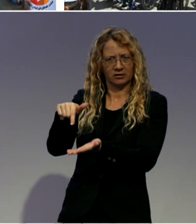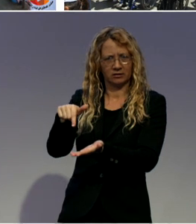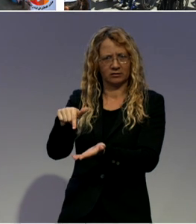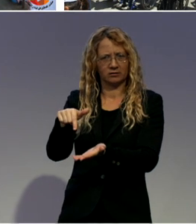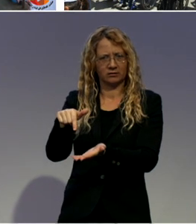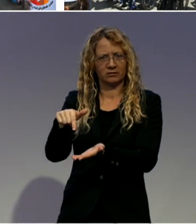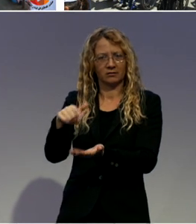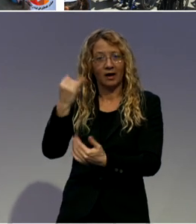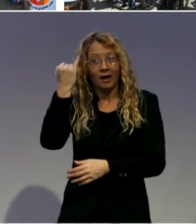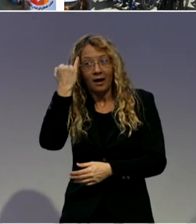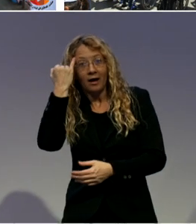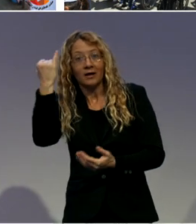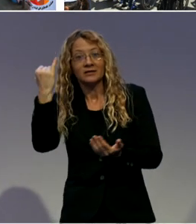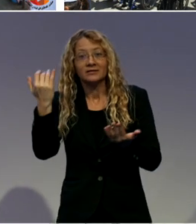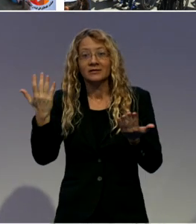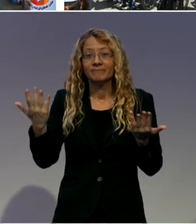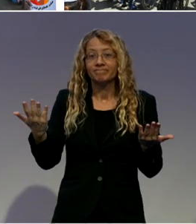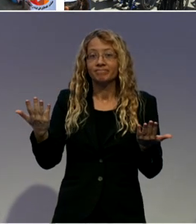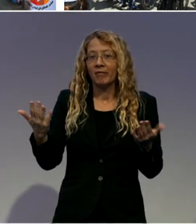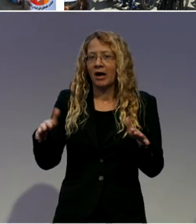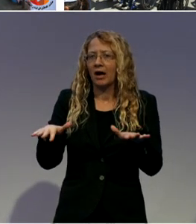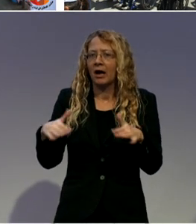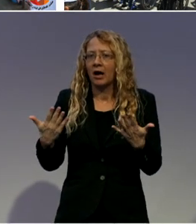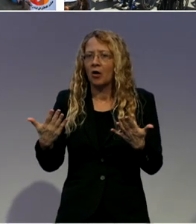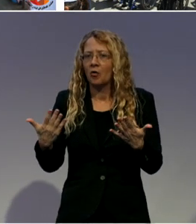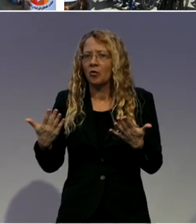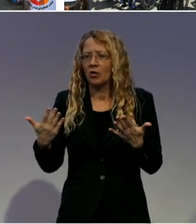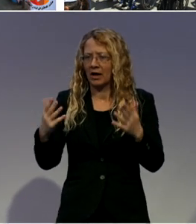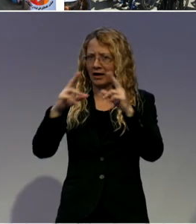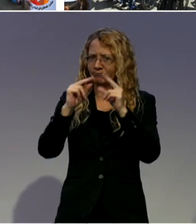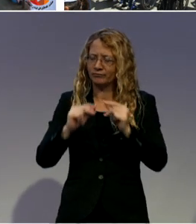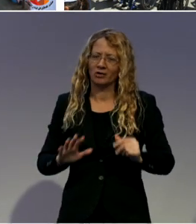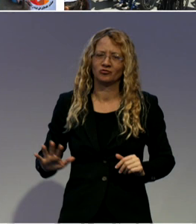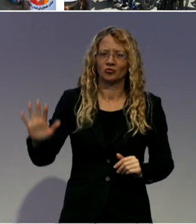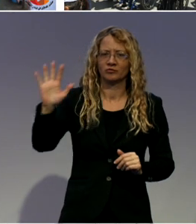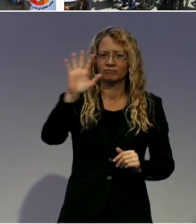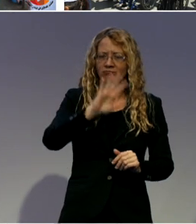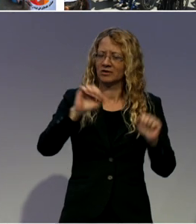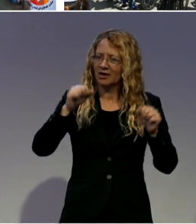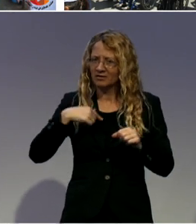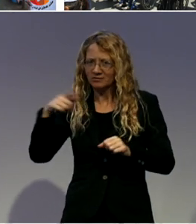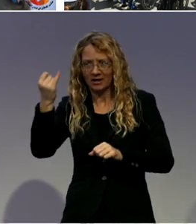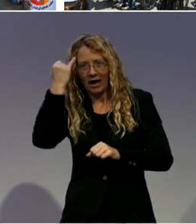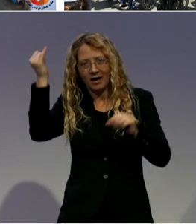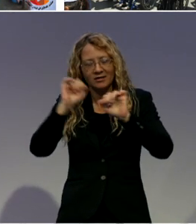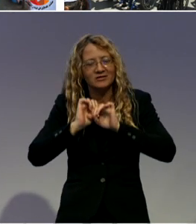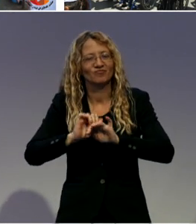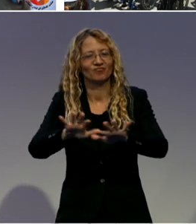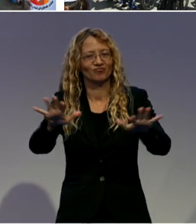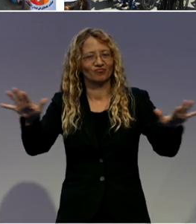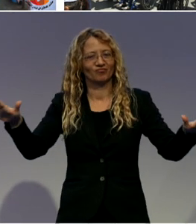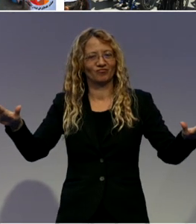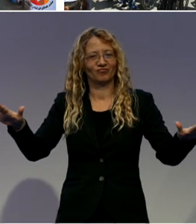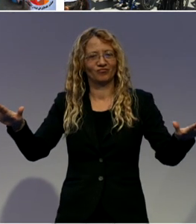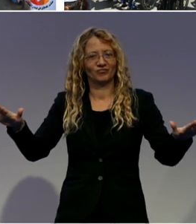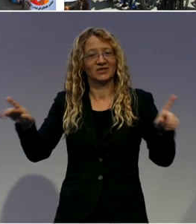FOH as a model all over Lebanon, and to network with other international independent living centers worldwide to give